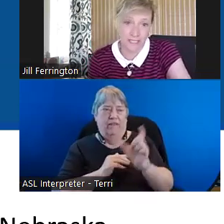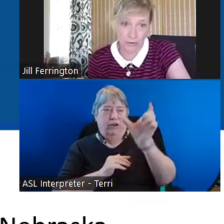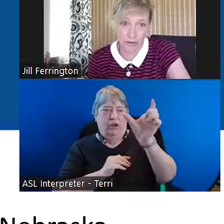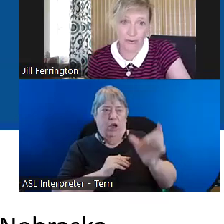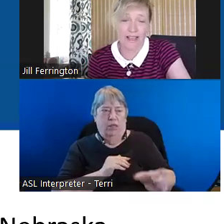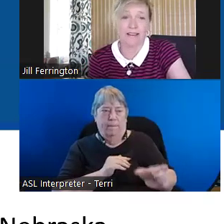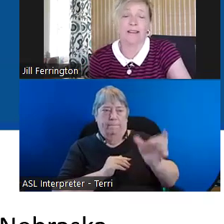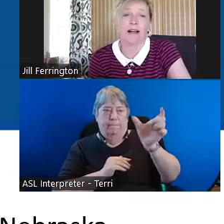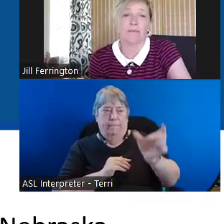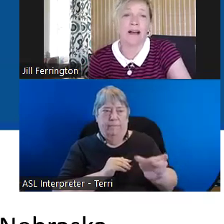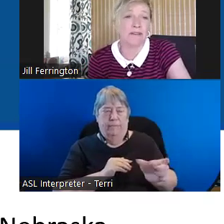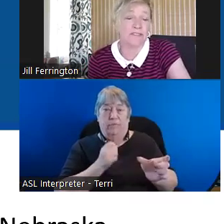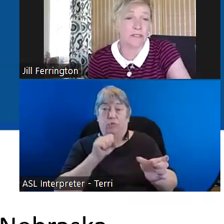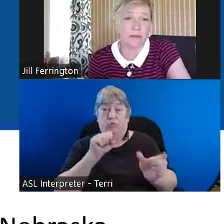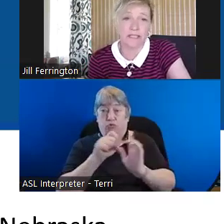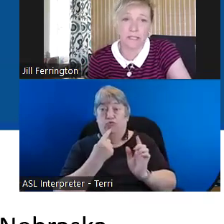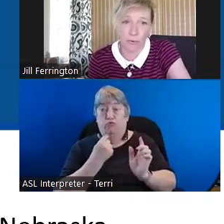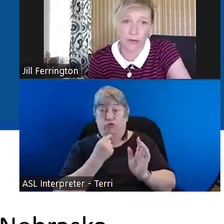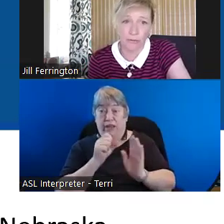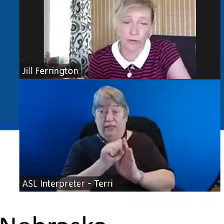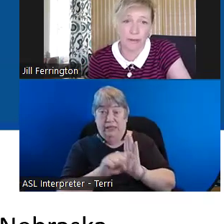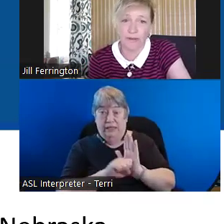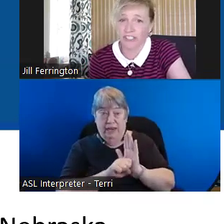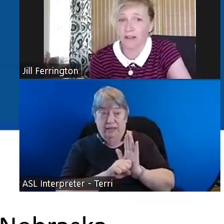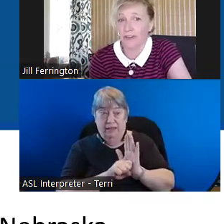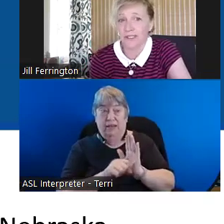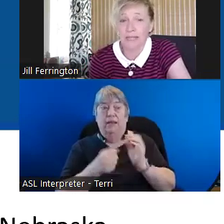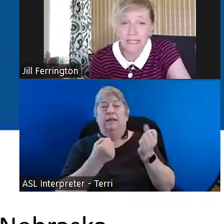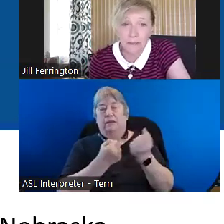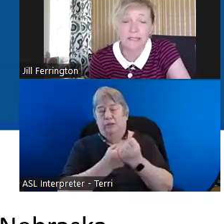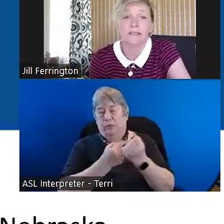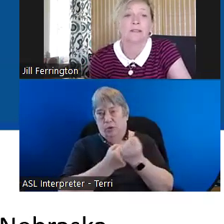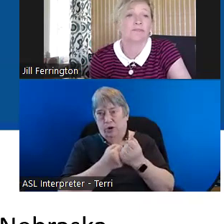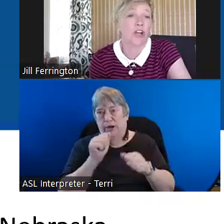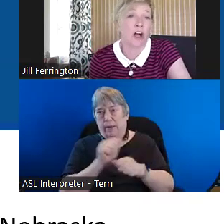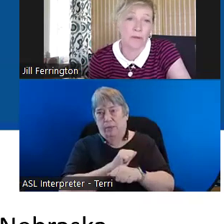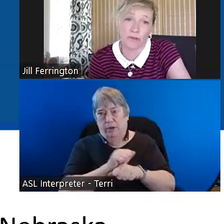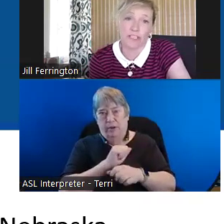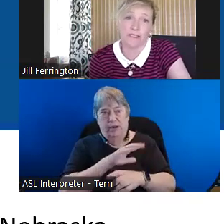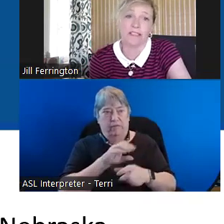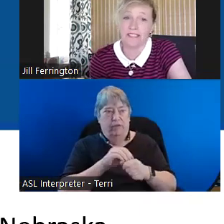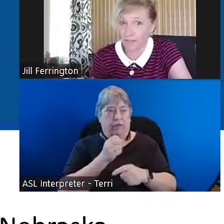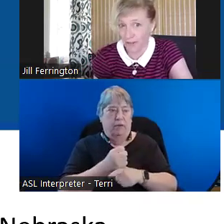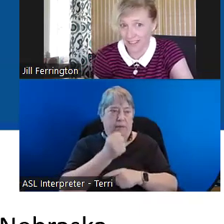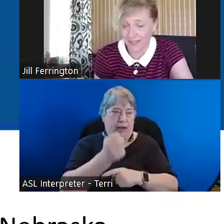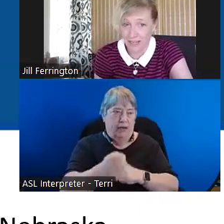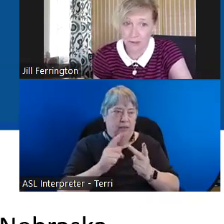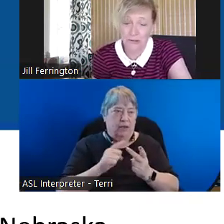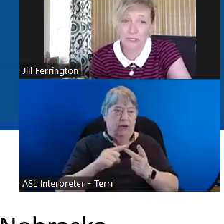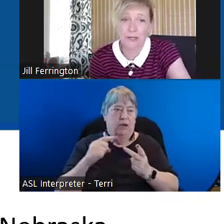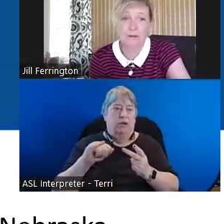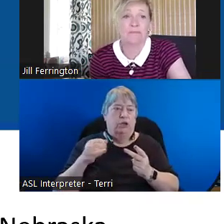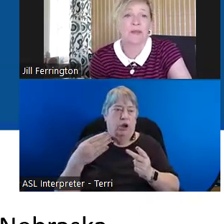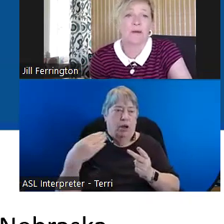states that were in red have typically supported employment, which covers placement, job coaching, discovery that we talked